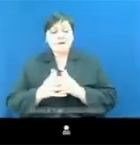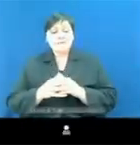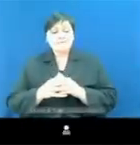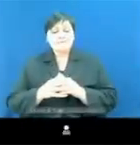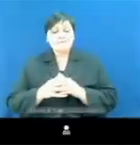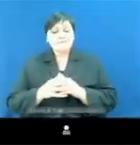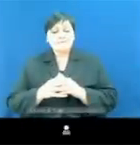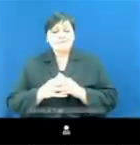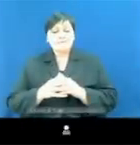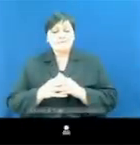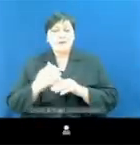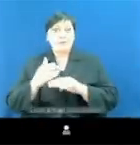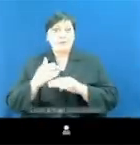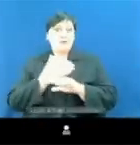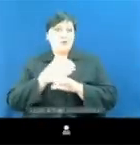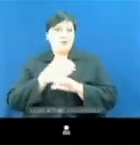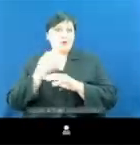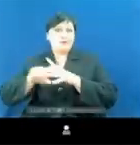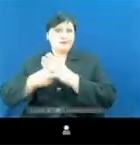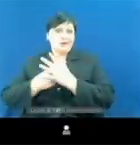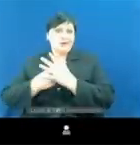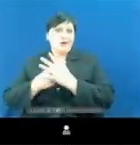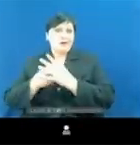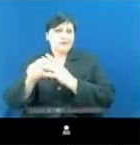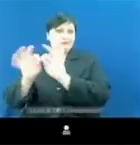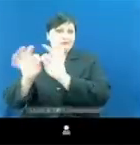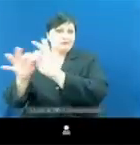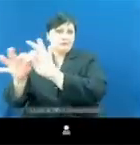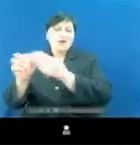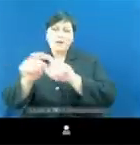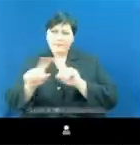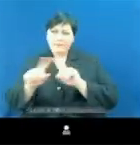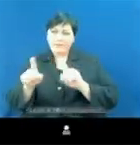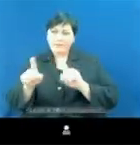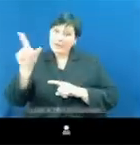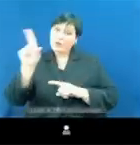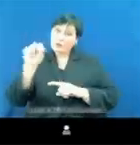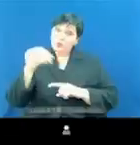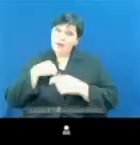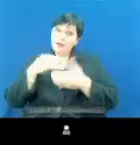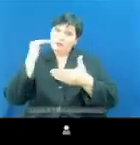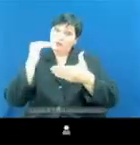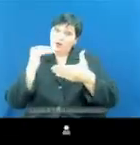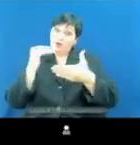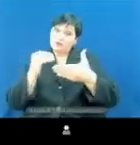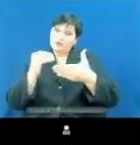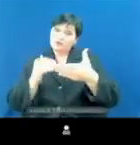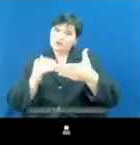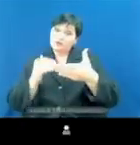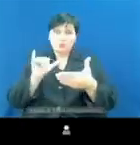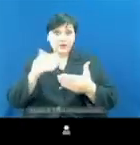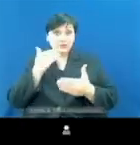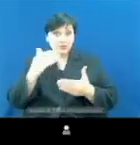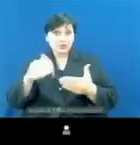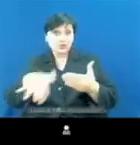before you can get on their rosters. But they do have a roster, and that's a good way to find out who's been interpreting.